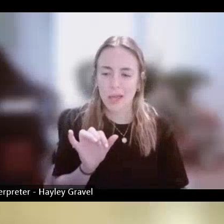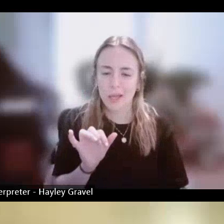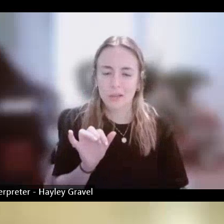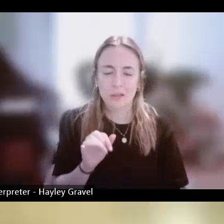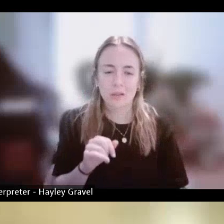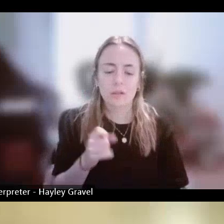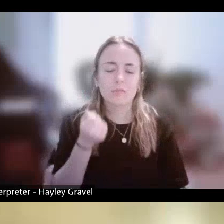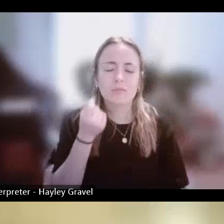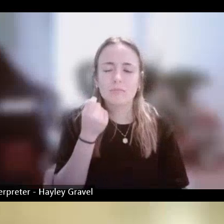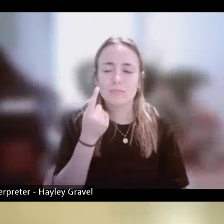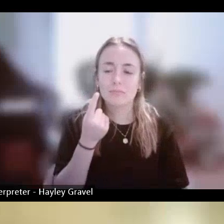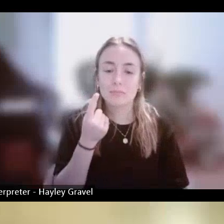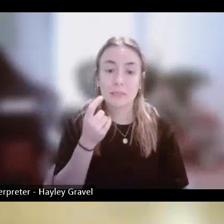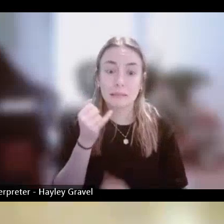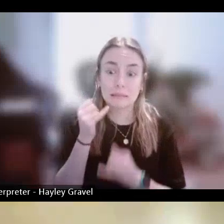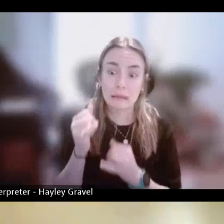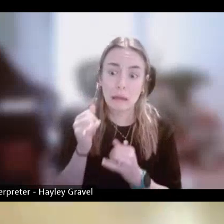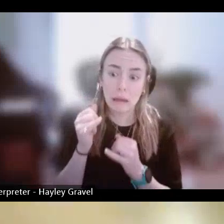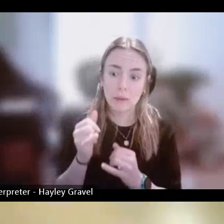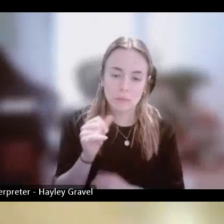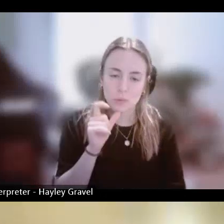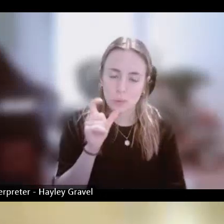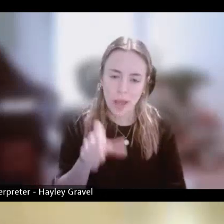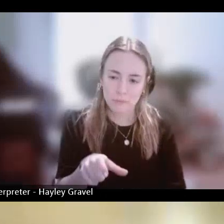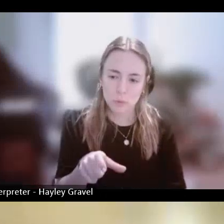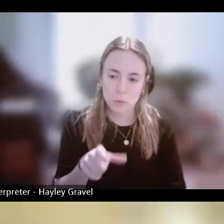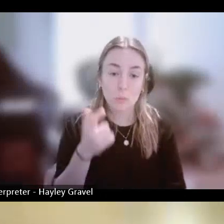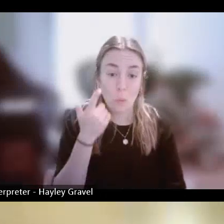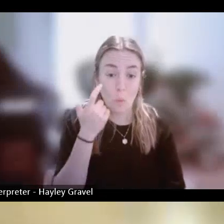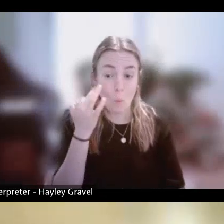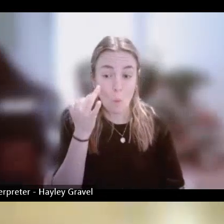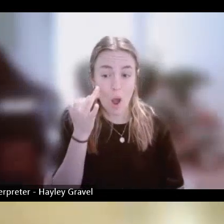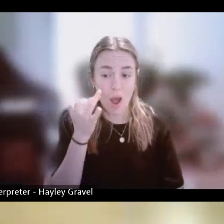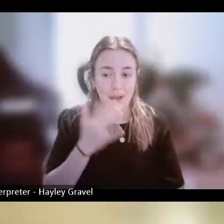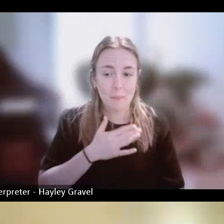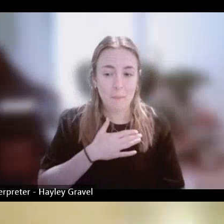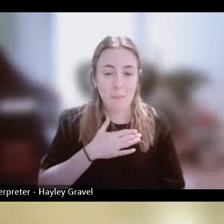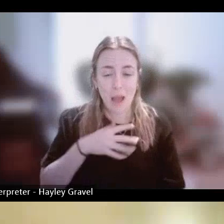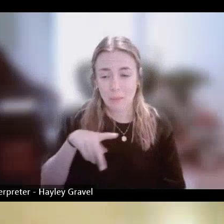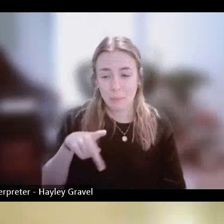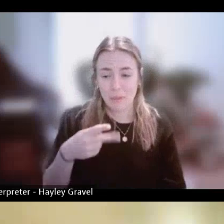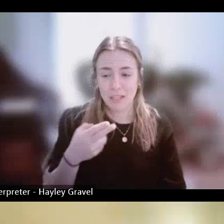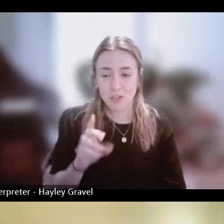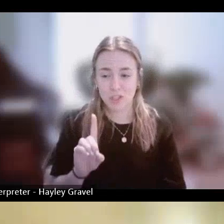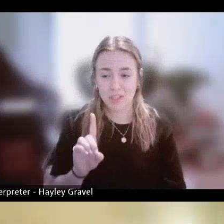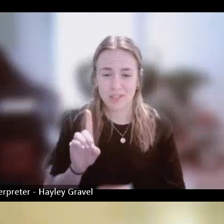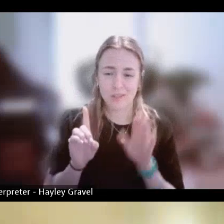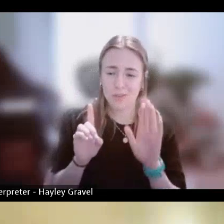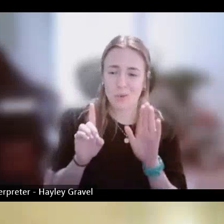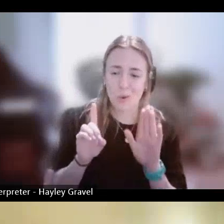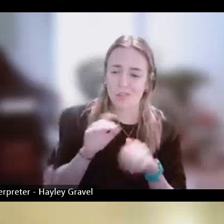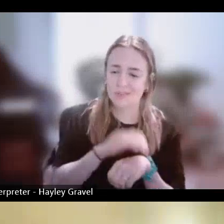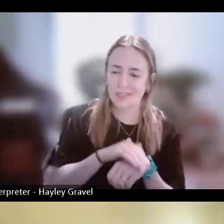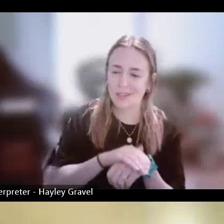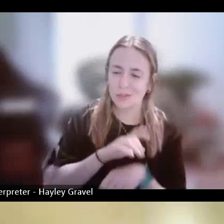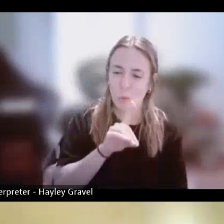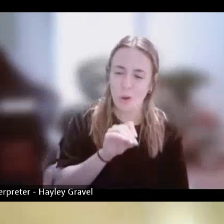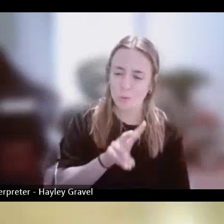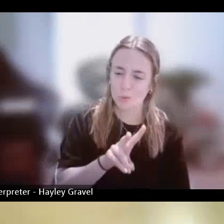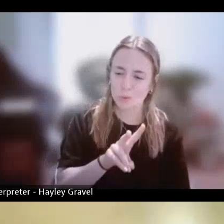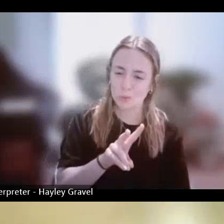than this was but this was like a 20-minute presentation. But yours is not going to